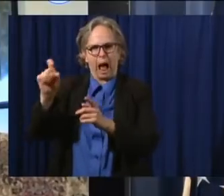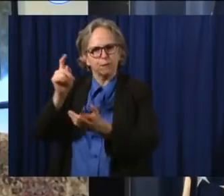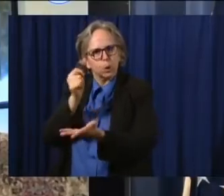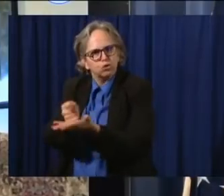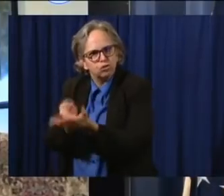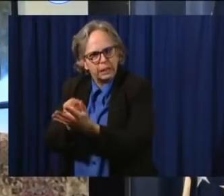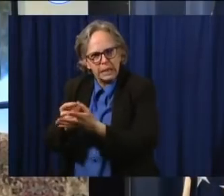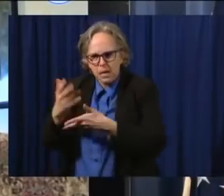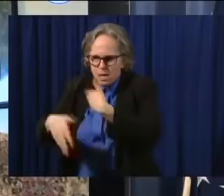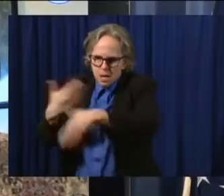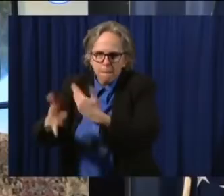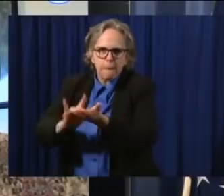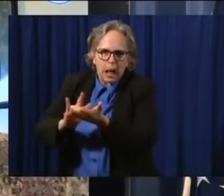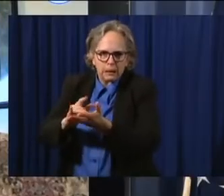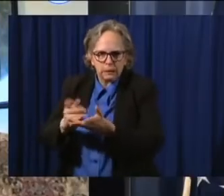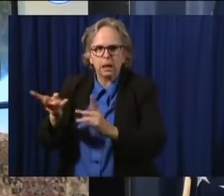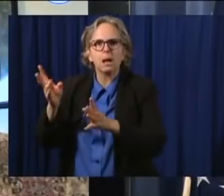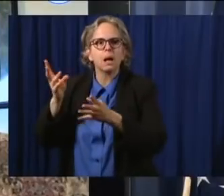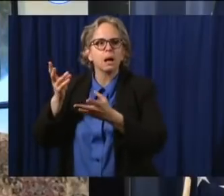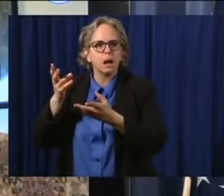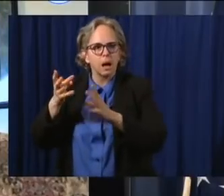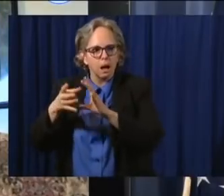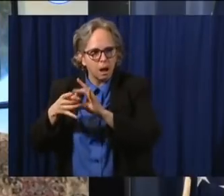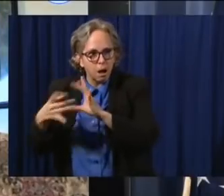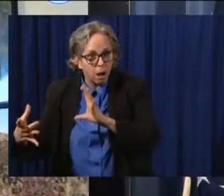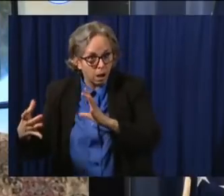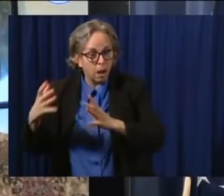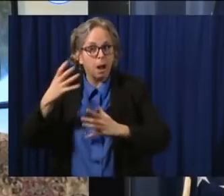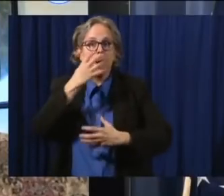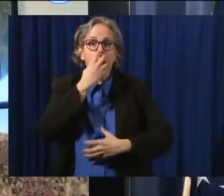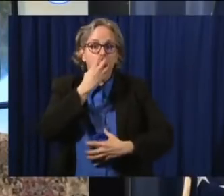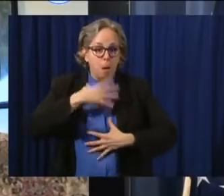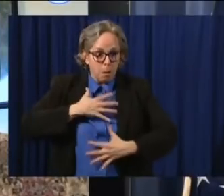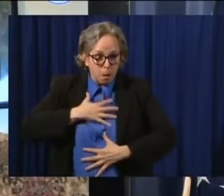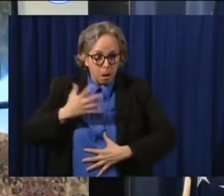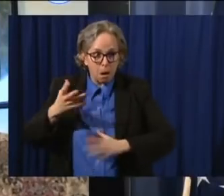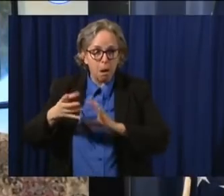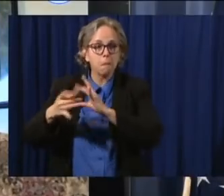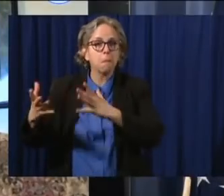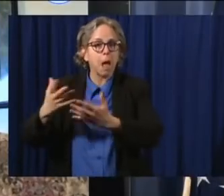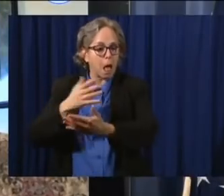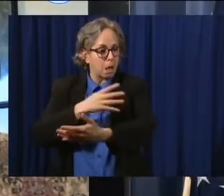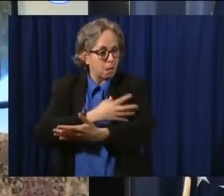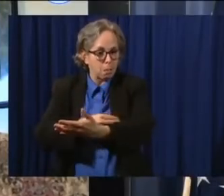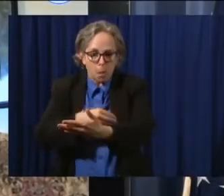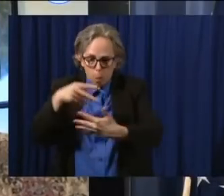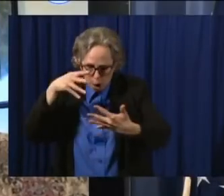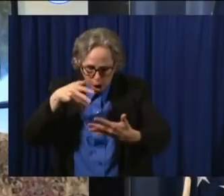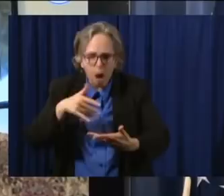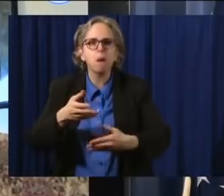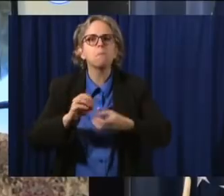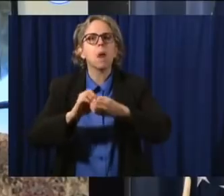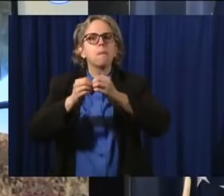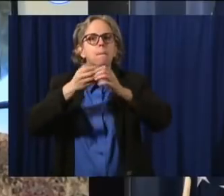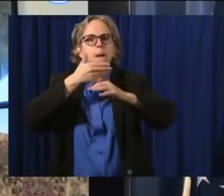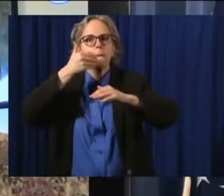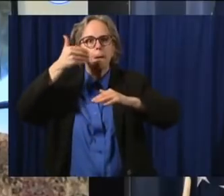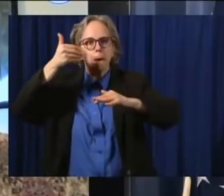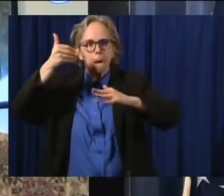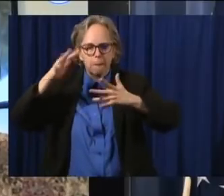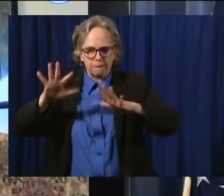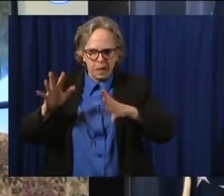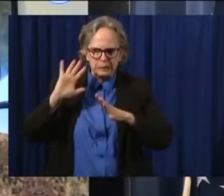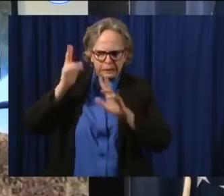off the ventilator and his laboratory abnormalities were improving. And he was doing quite a bit better at that point. But that